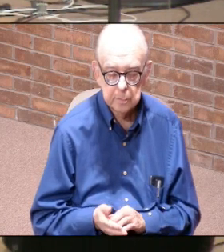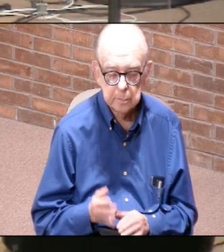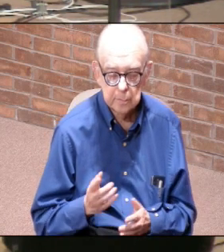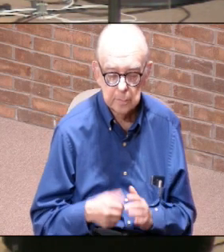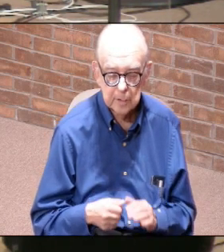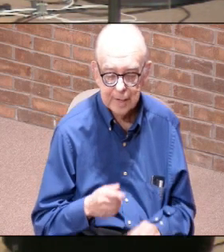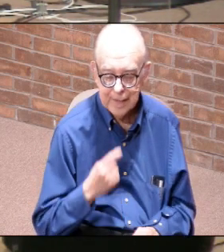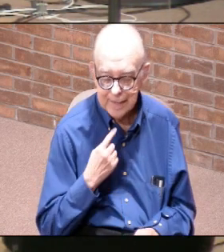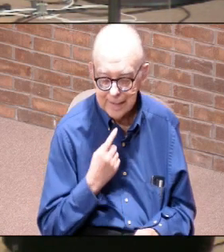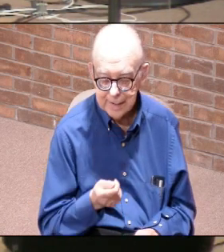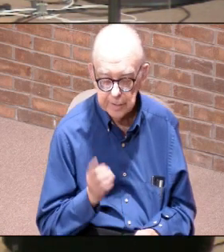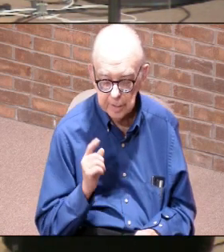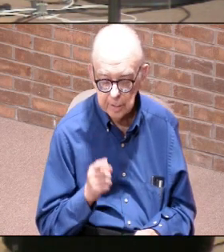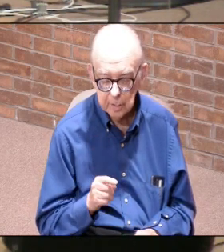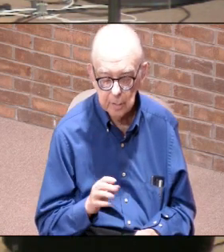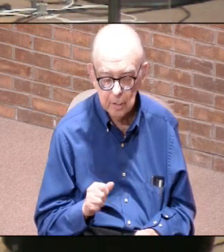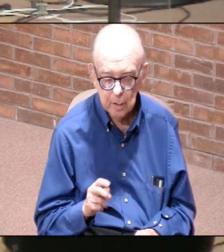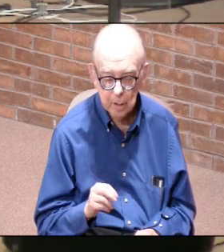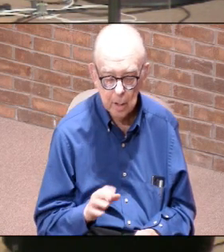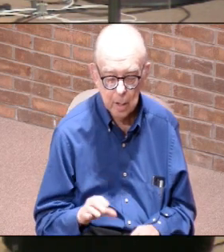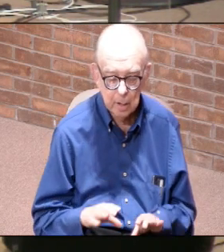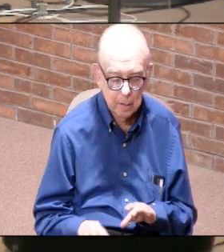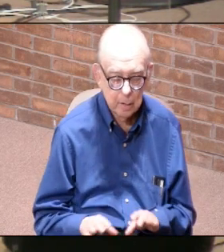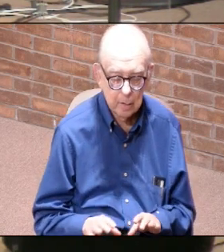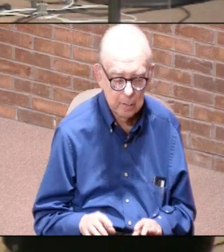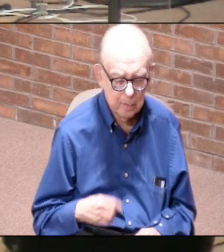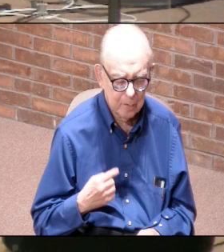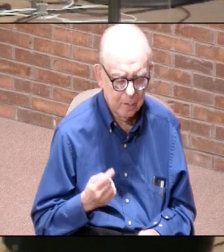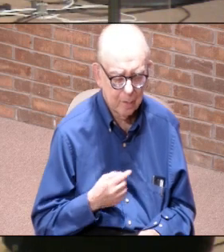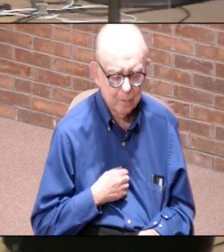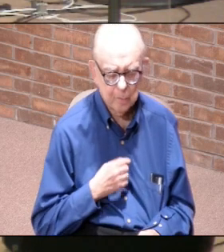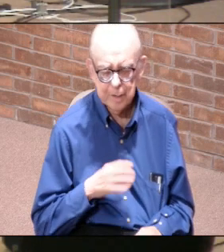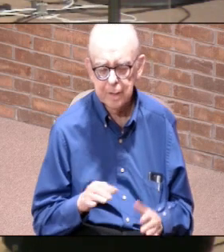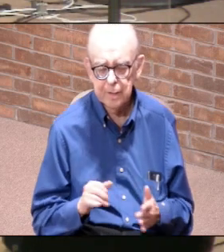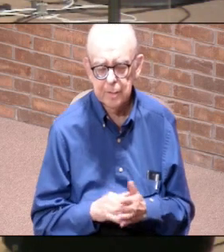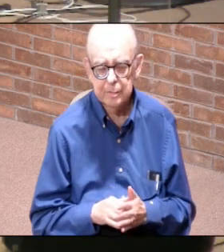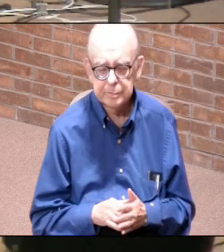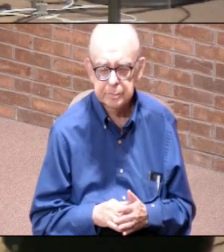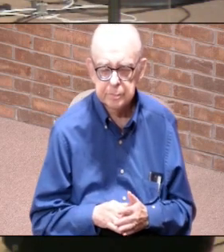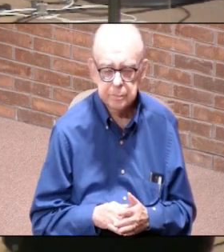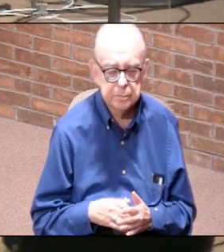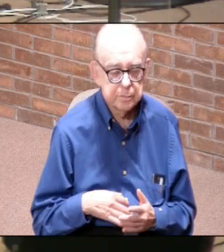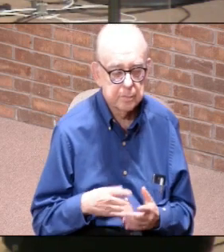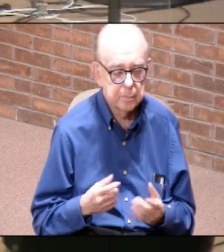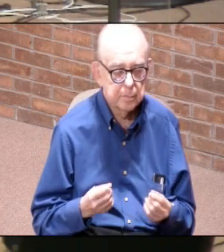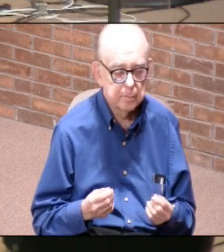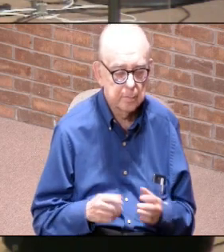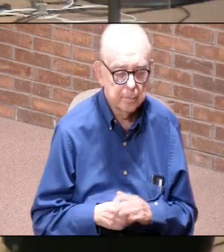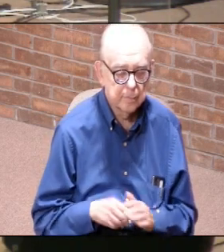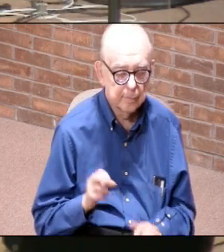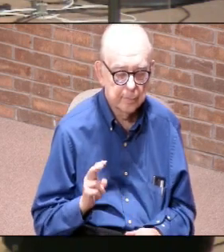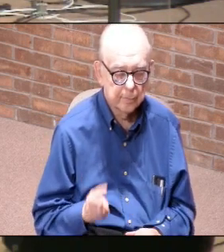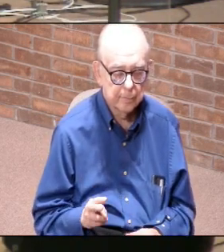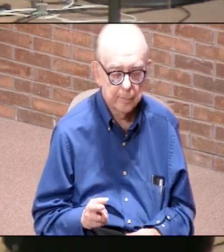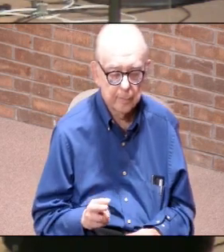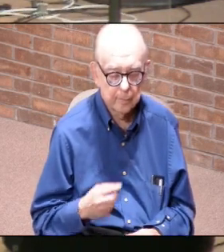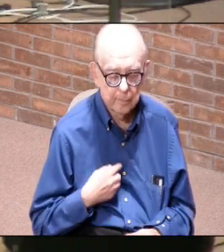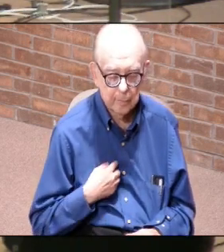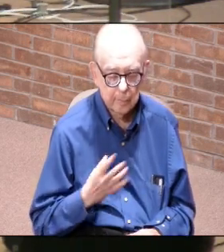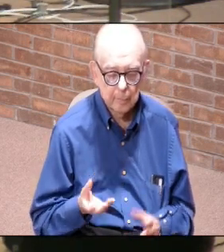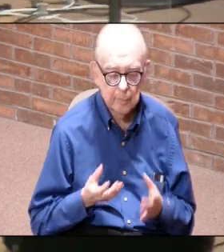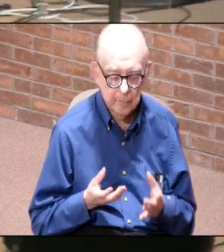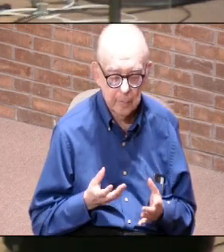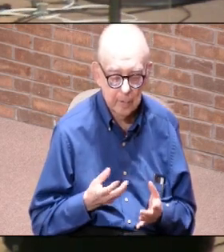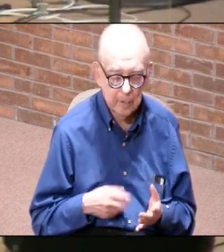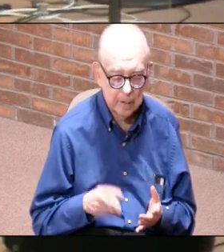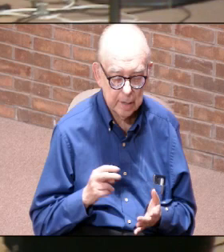what God is telling Jonah to do. And we've kind of did this. So what does he do in verse number 2? He says, I want you to